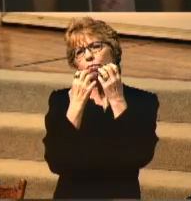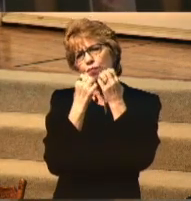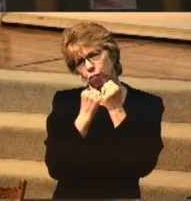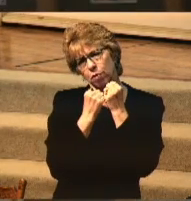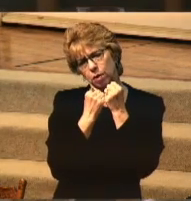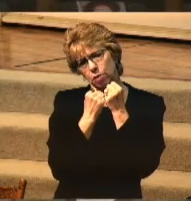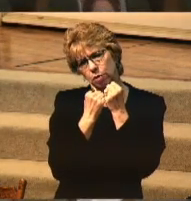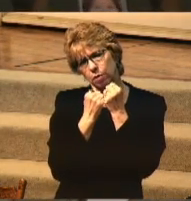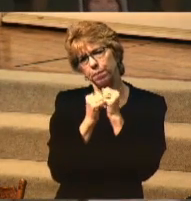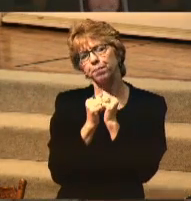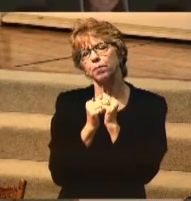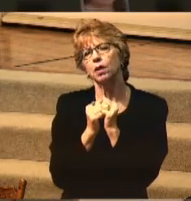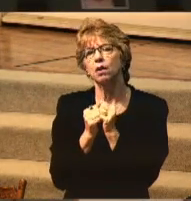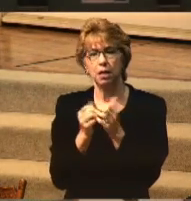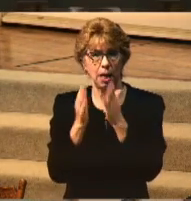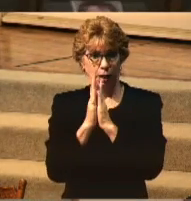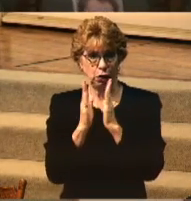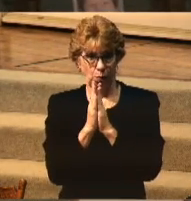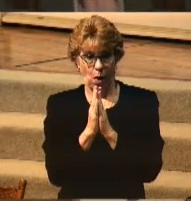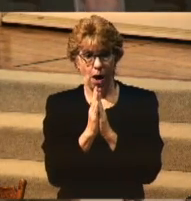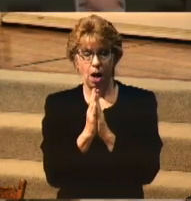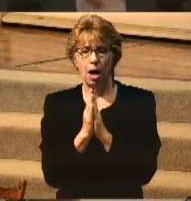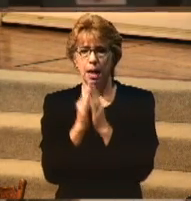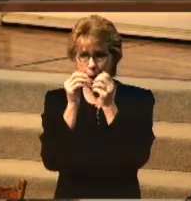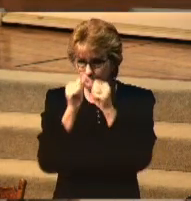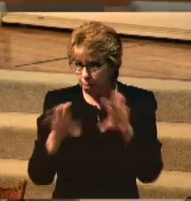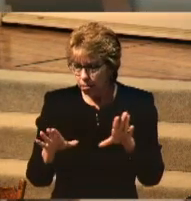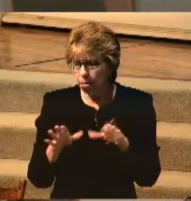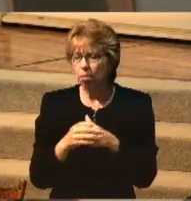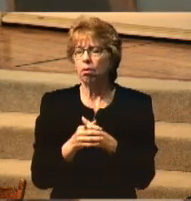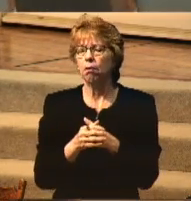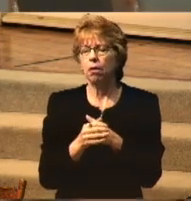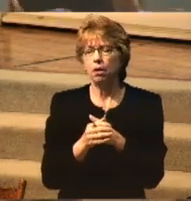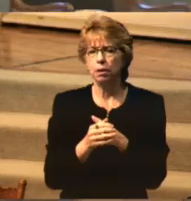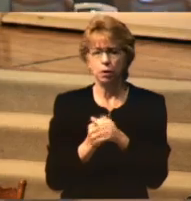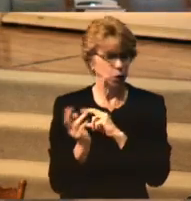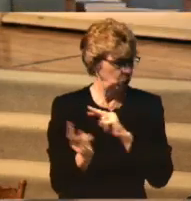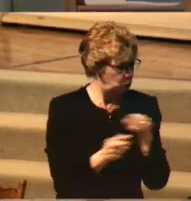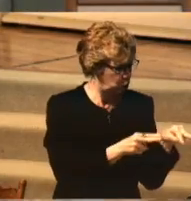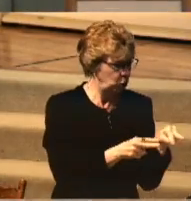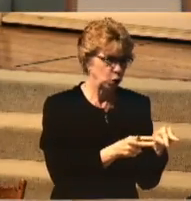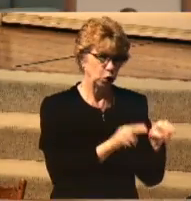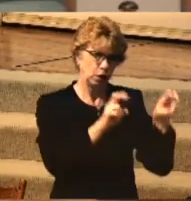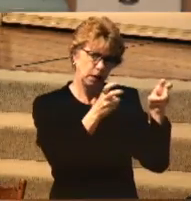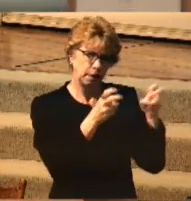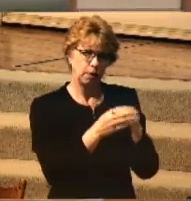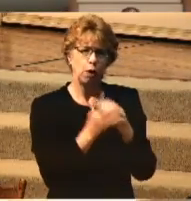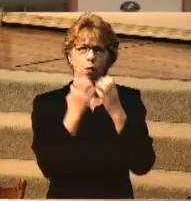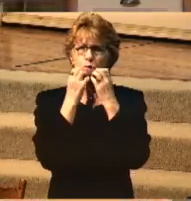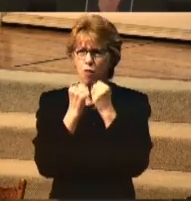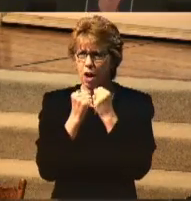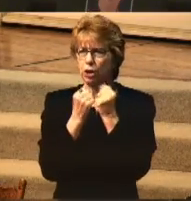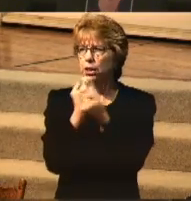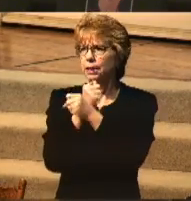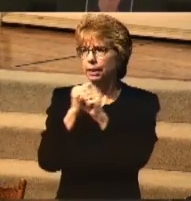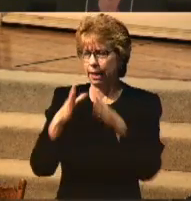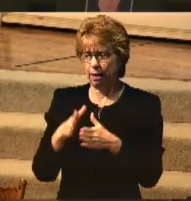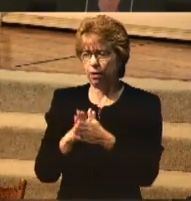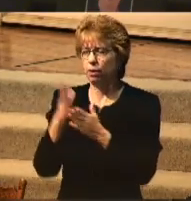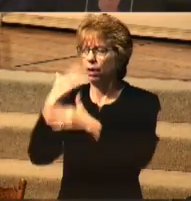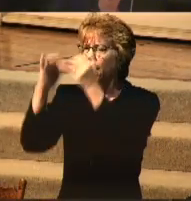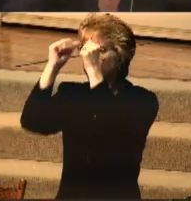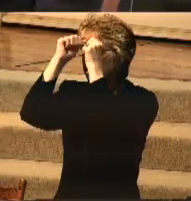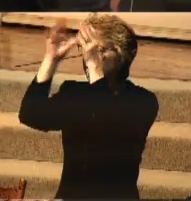So let's go to the Lord in prayer and ask Him to bless as we look at this subject, the precious Savior. Heavenly